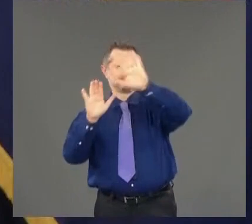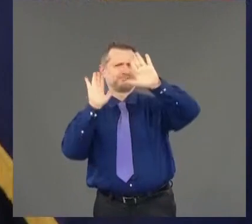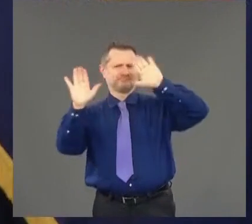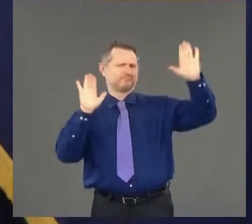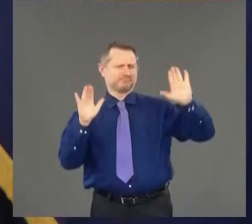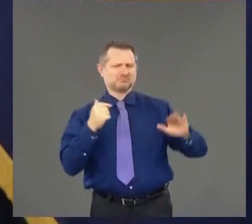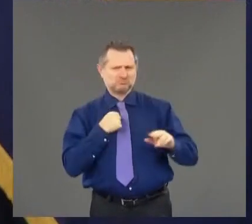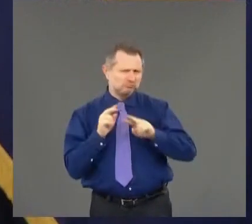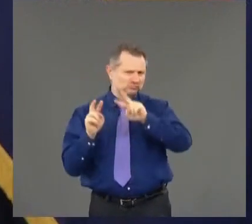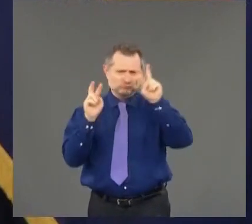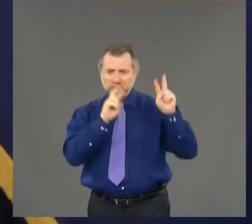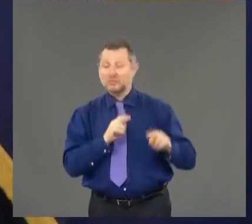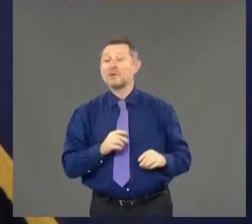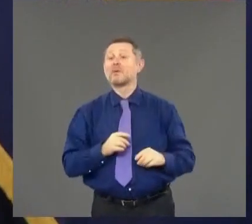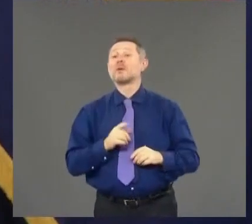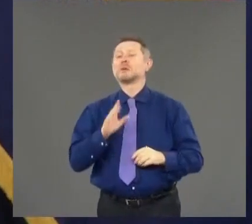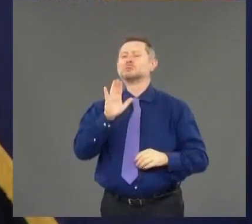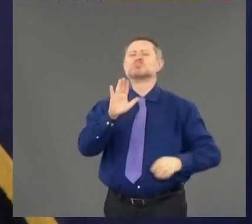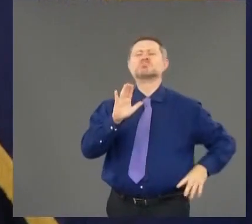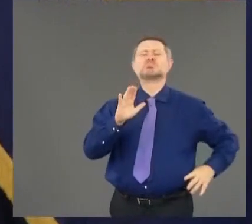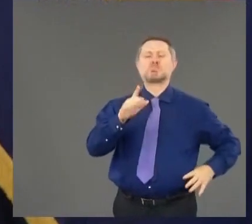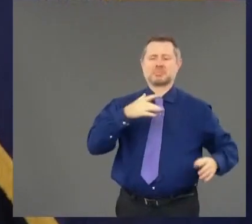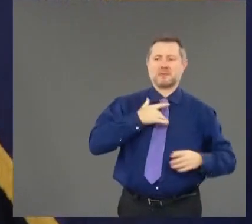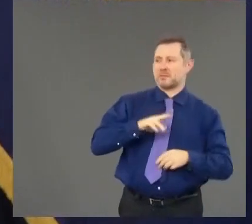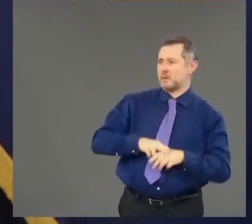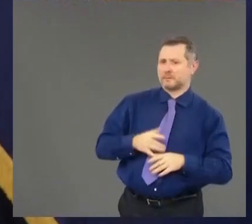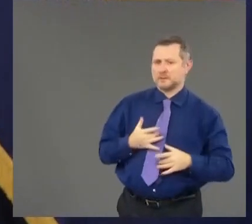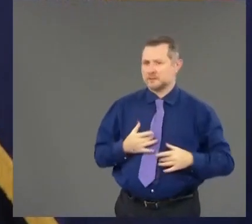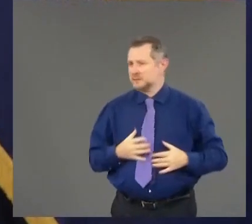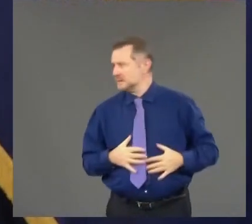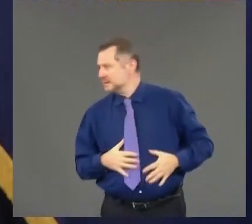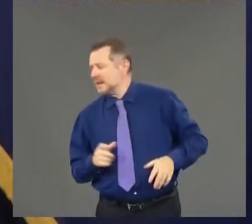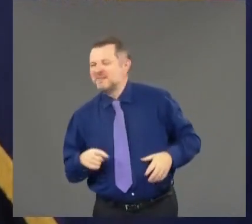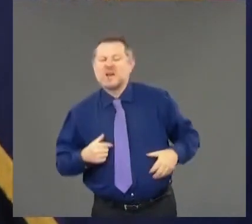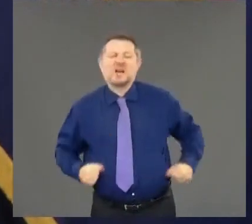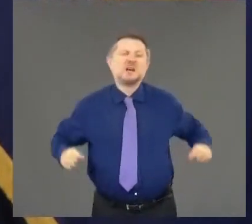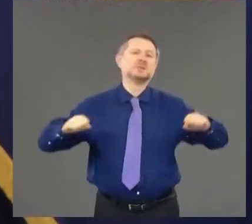have to get out of the house because